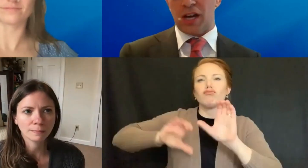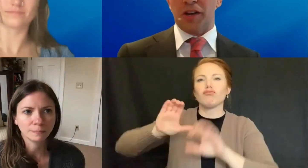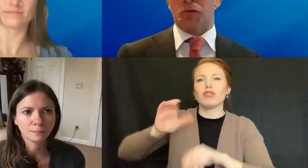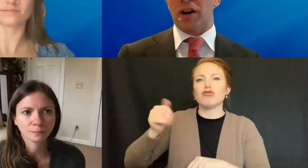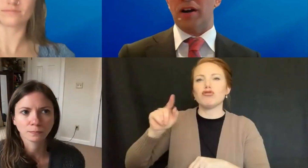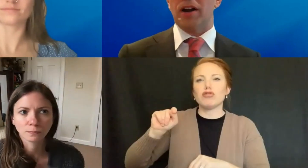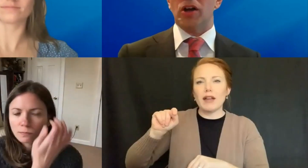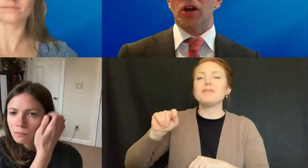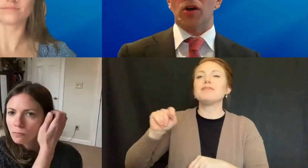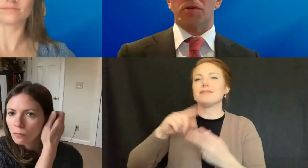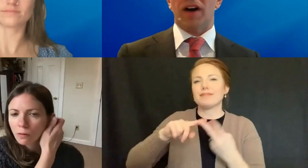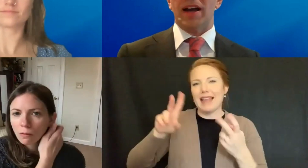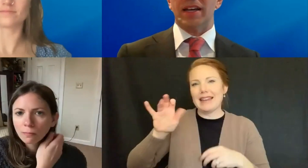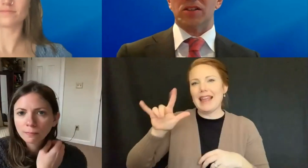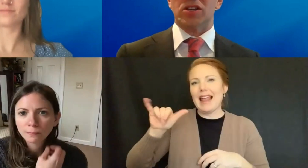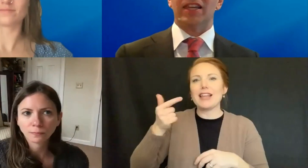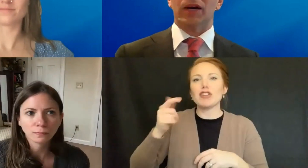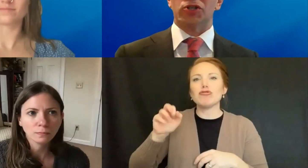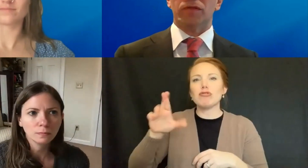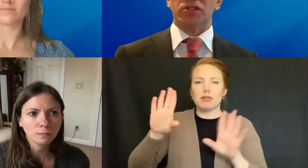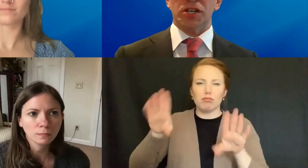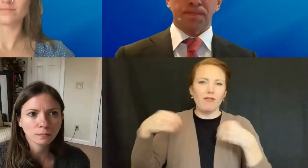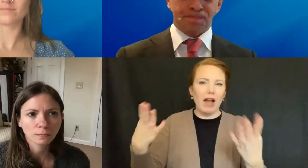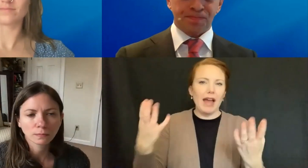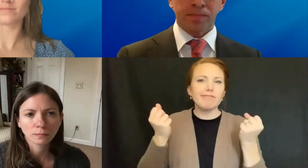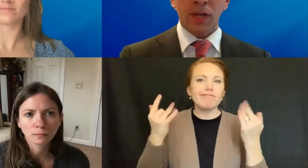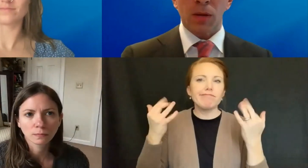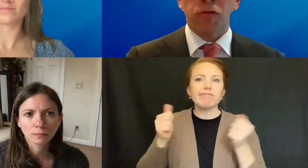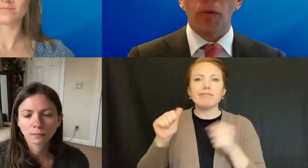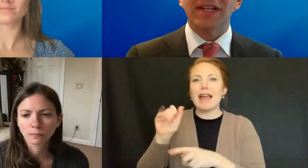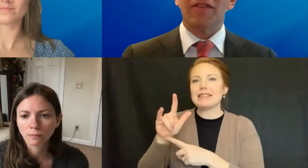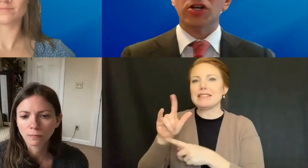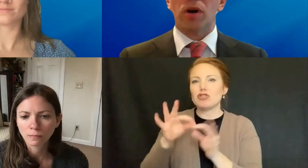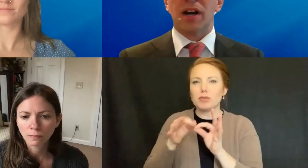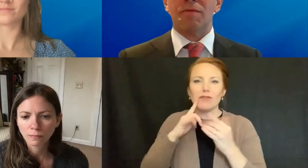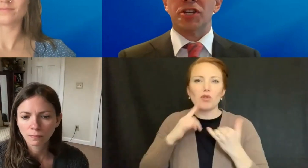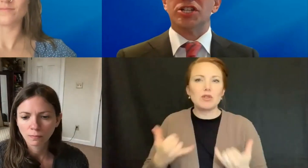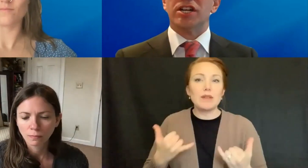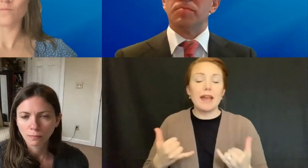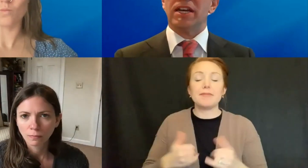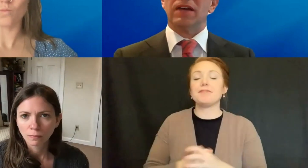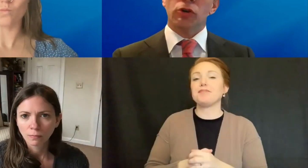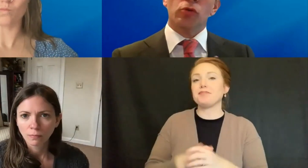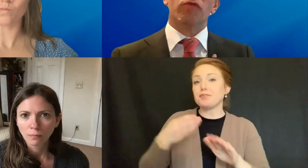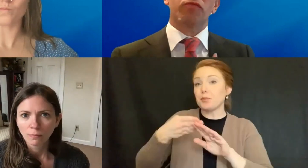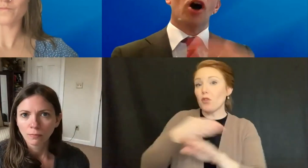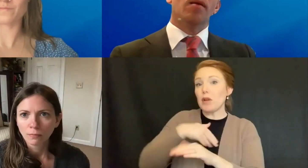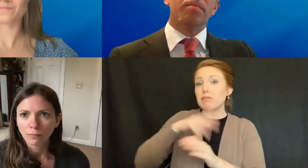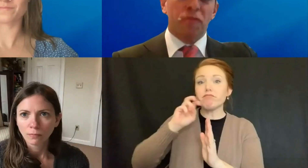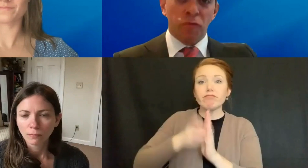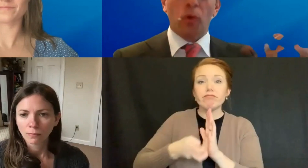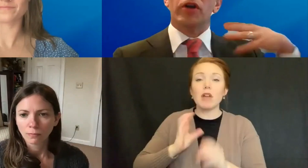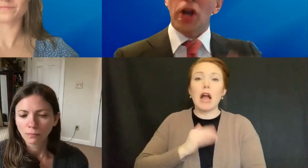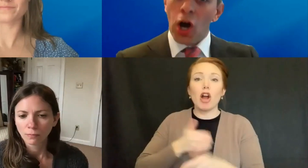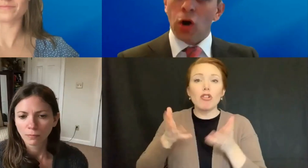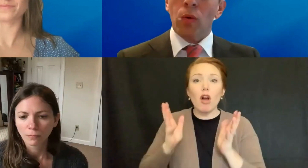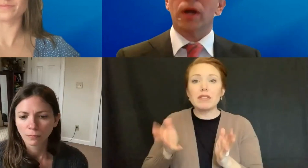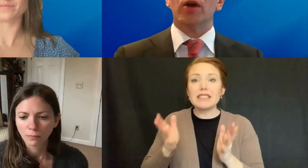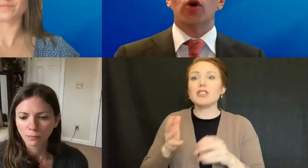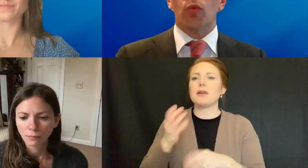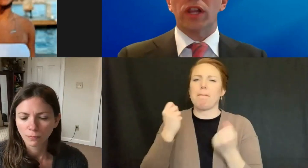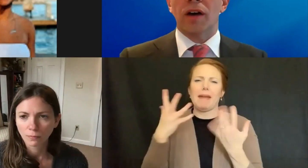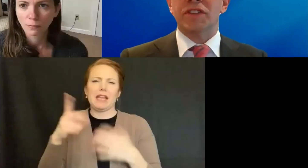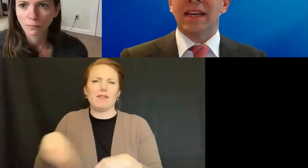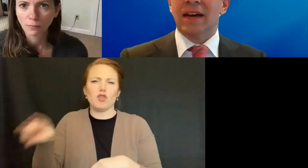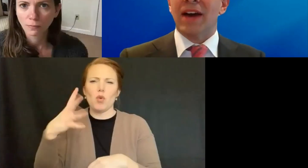now. And of course, Kelly Greer providing sign language services. Before we dive into our conversation, as many of you who've come before